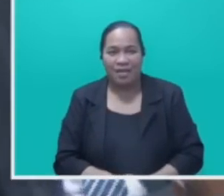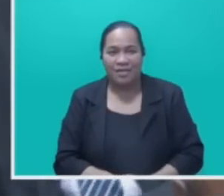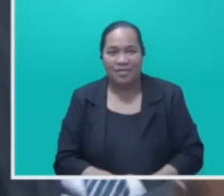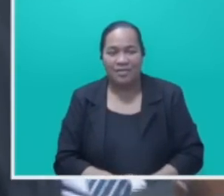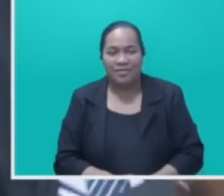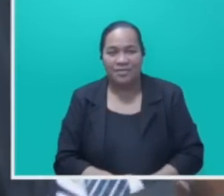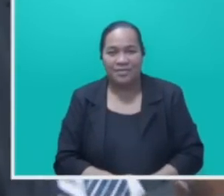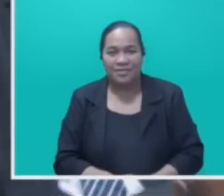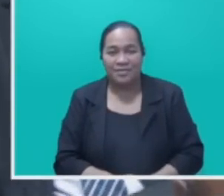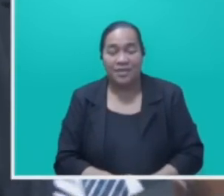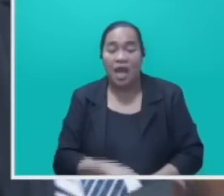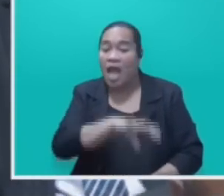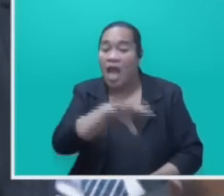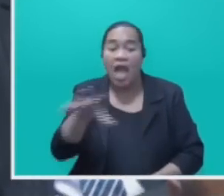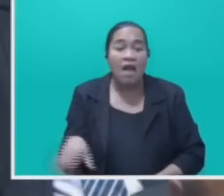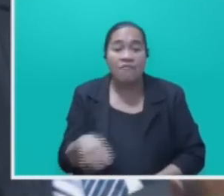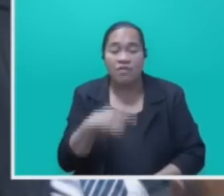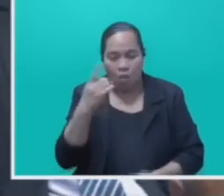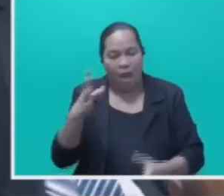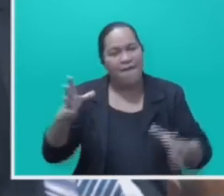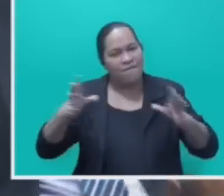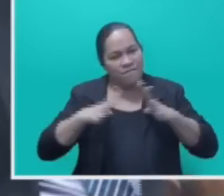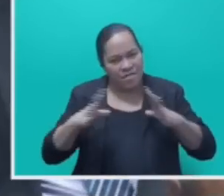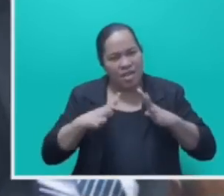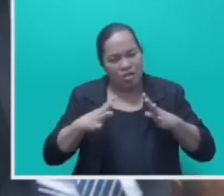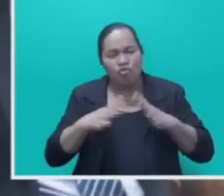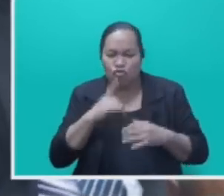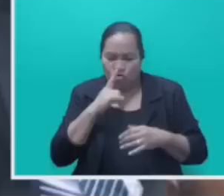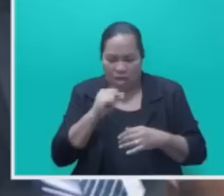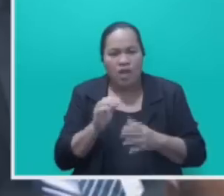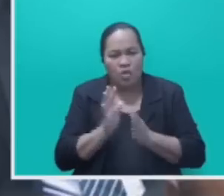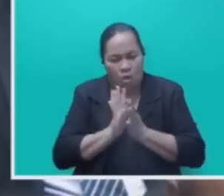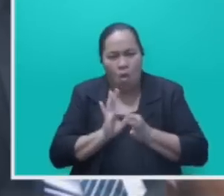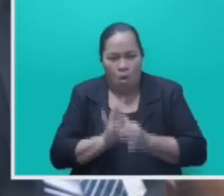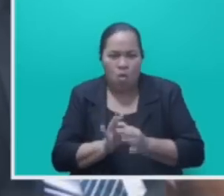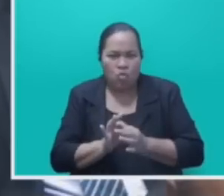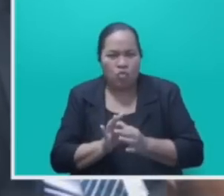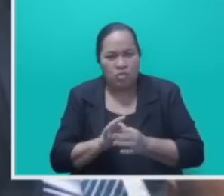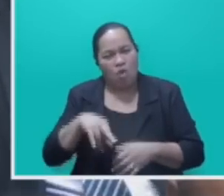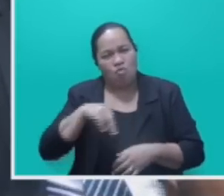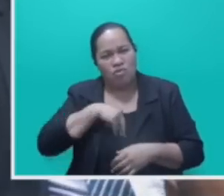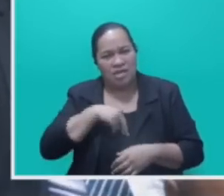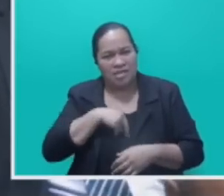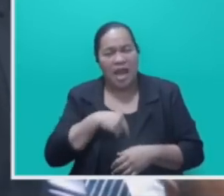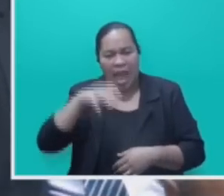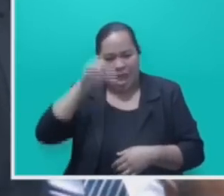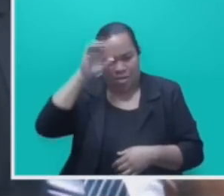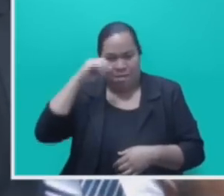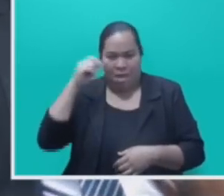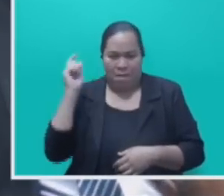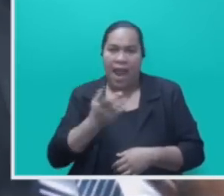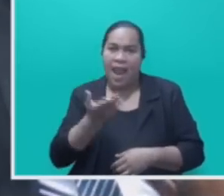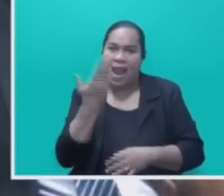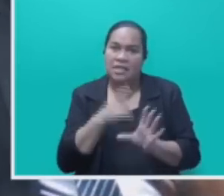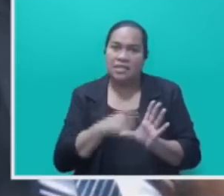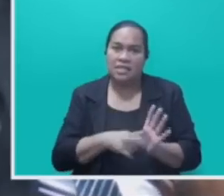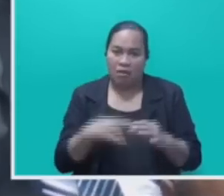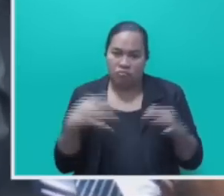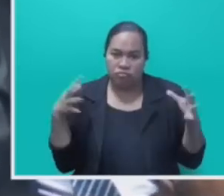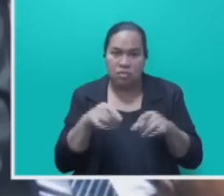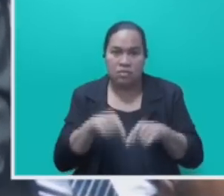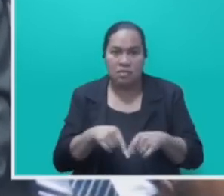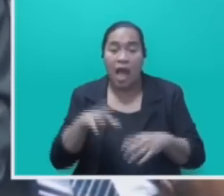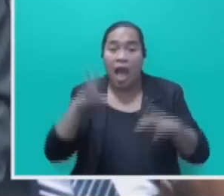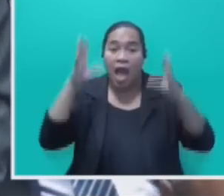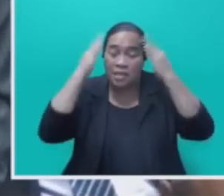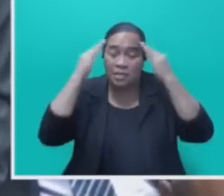Constitution, everyone is free to practice their religion. I remember when we had prayers in this Parliament last year, when the Speaker used